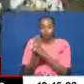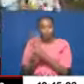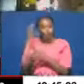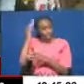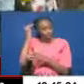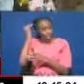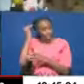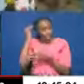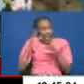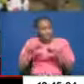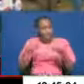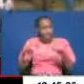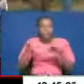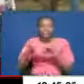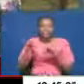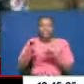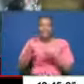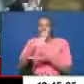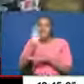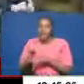continent.